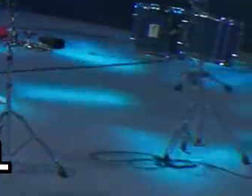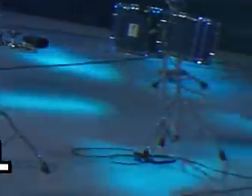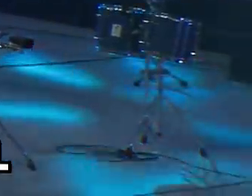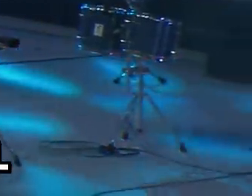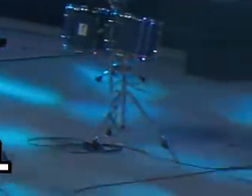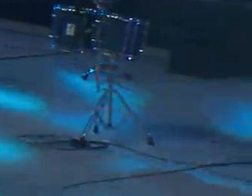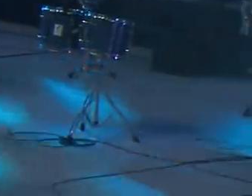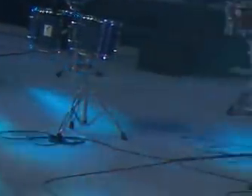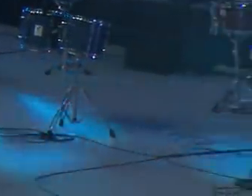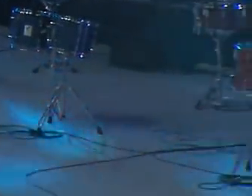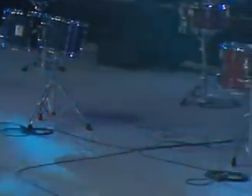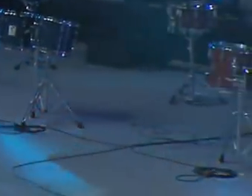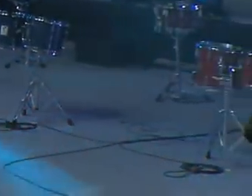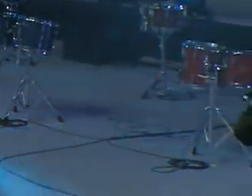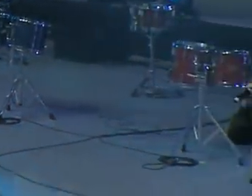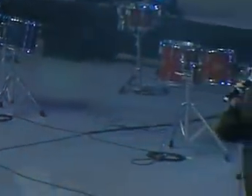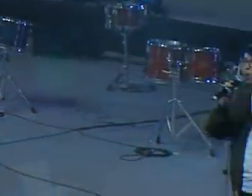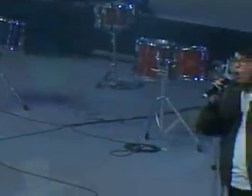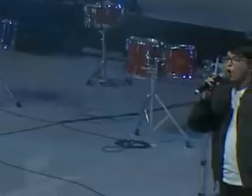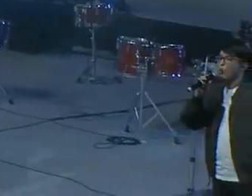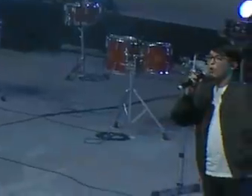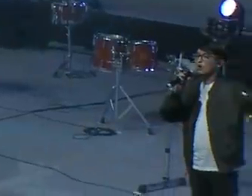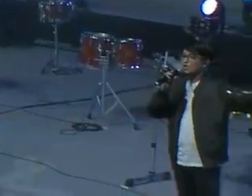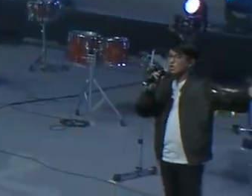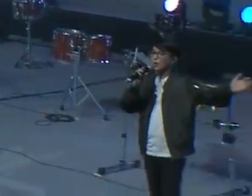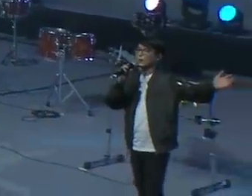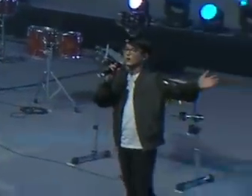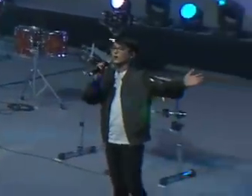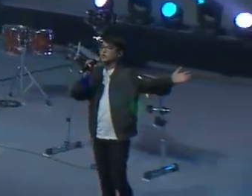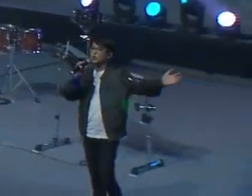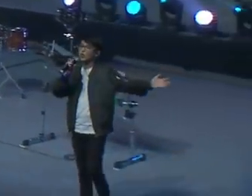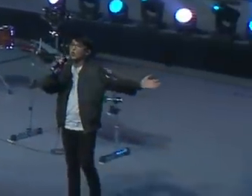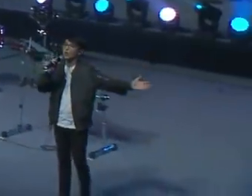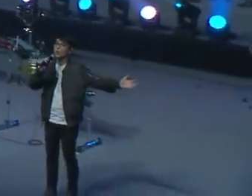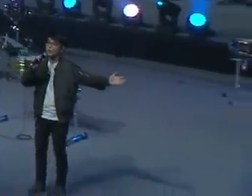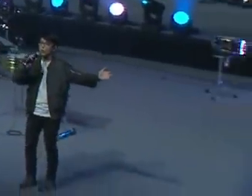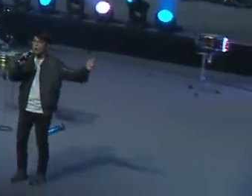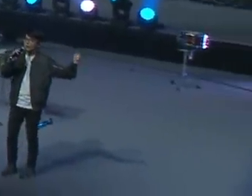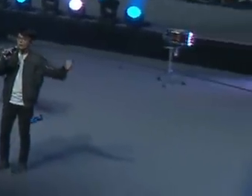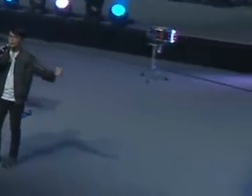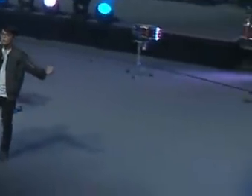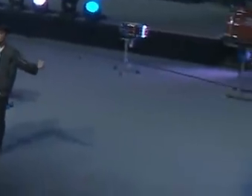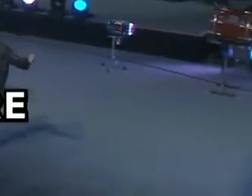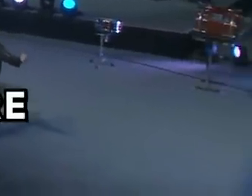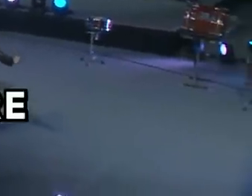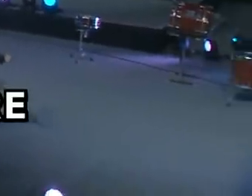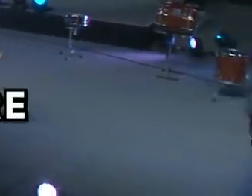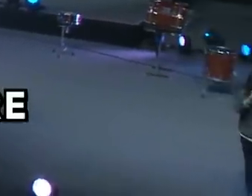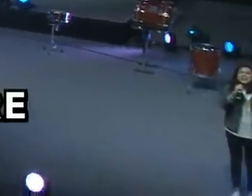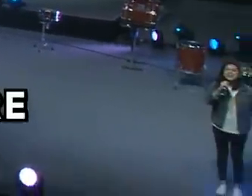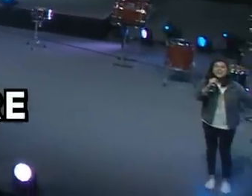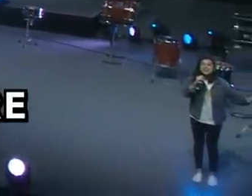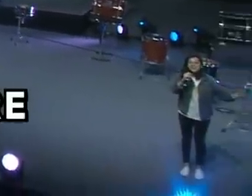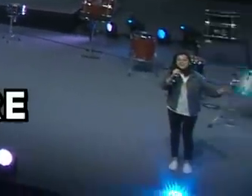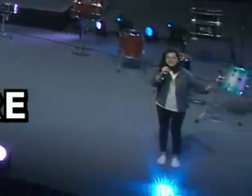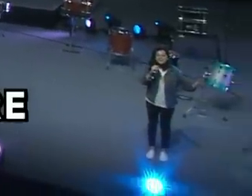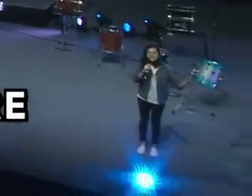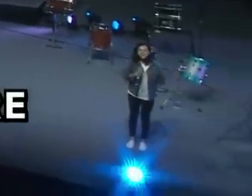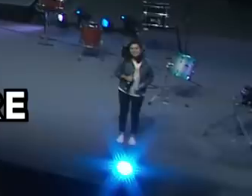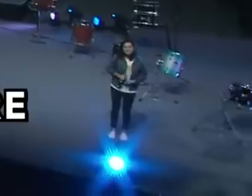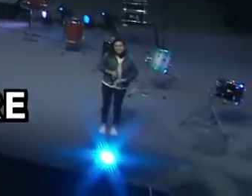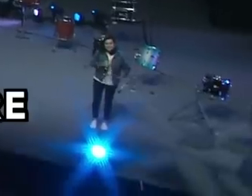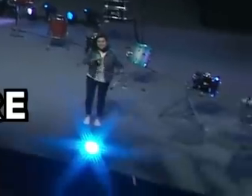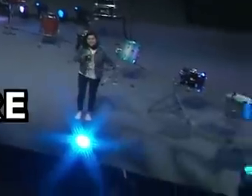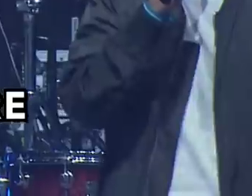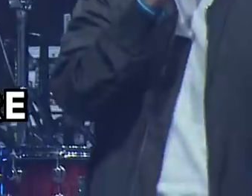Oh my soul. Worship his holy name. Oh, we